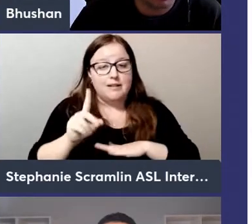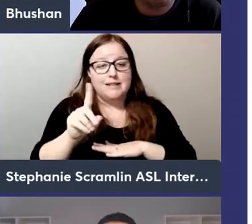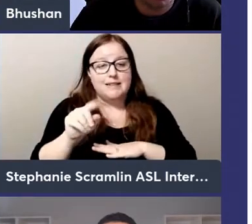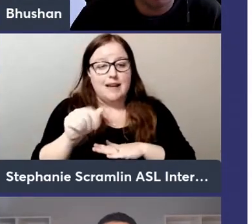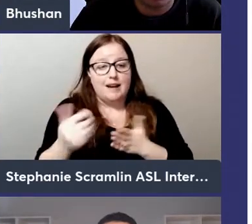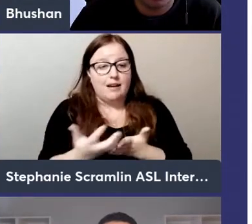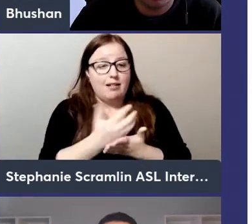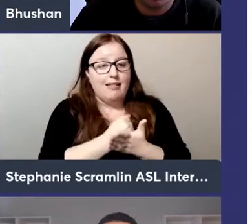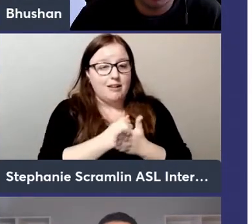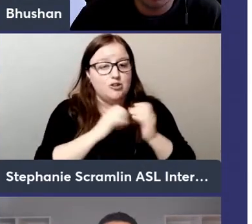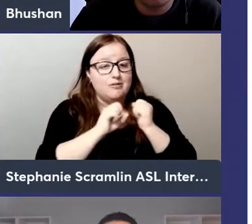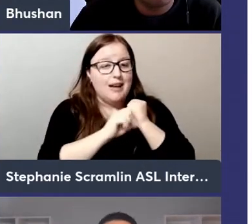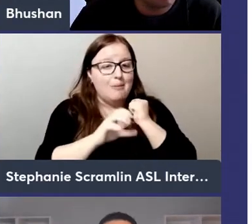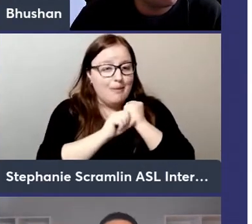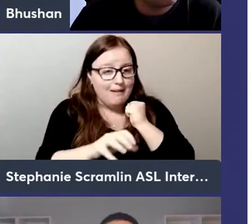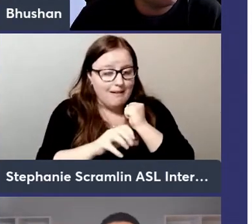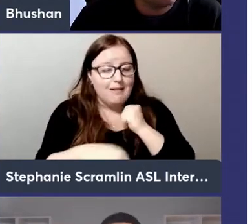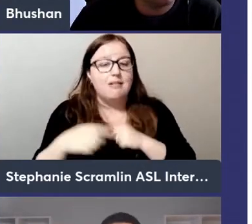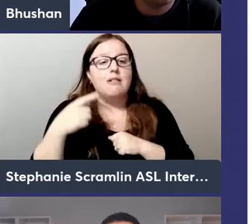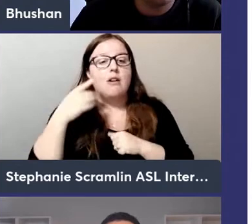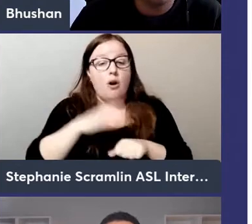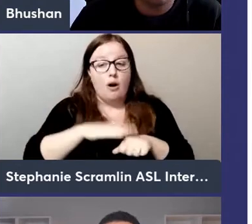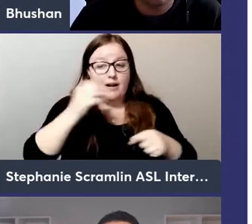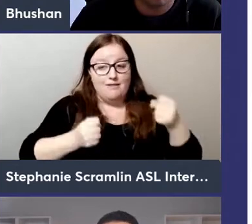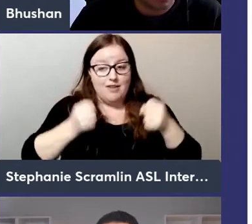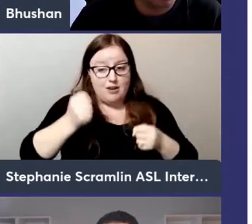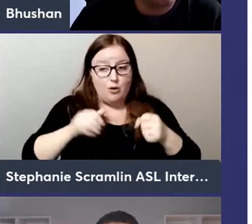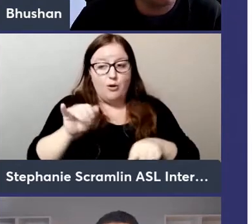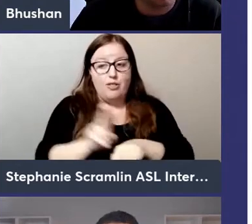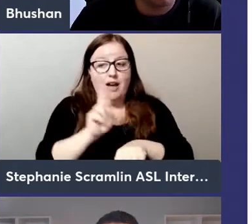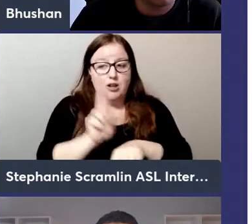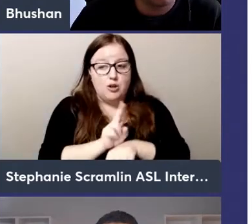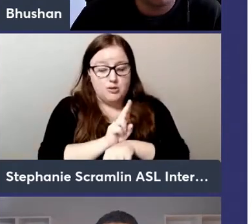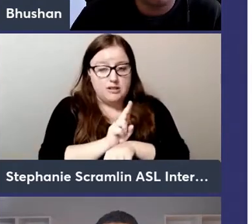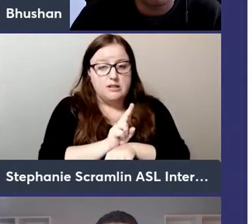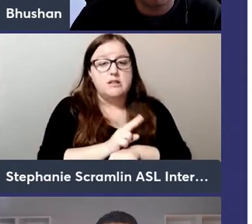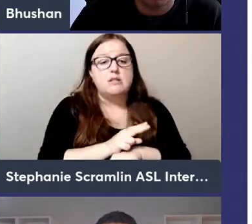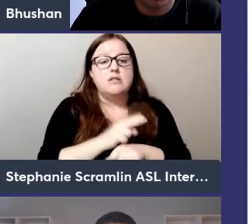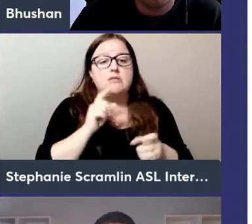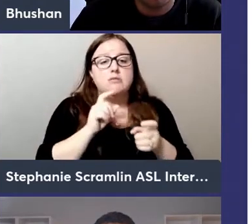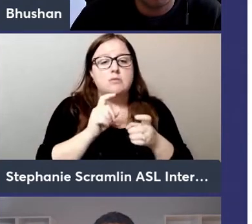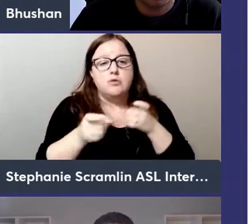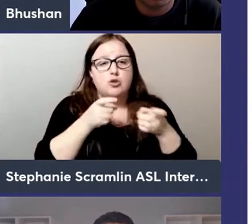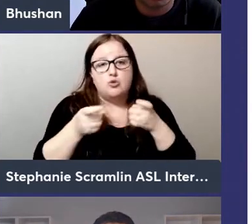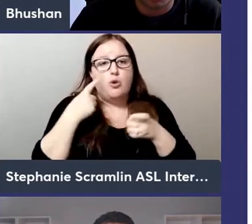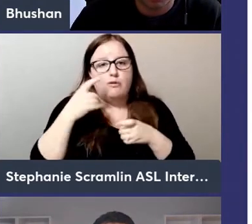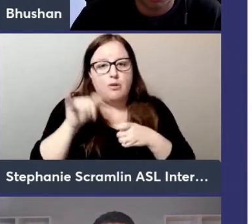collection campaign on a vehicle which uses CAN, or Control Area Network Protocol.